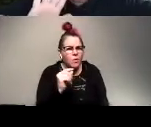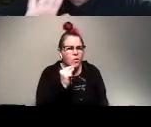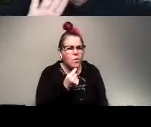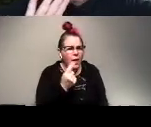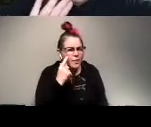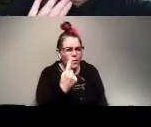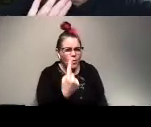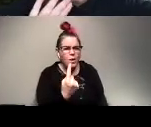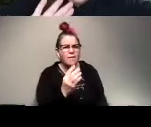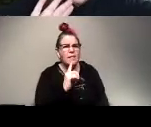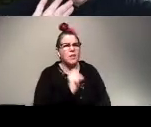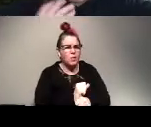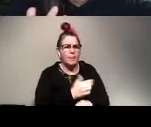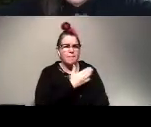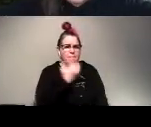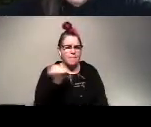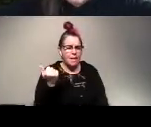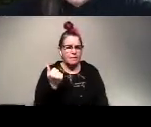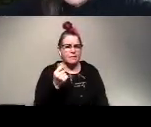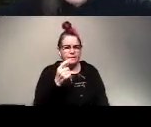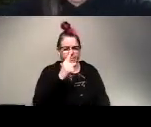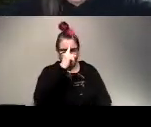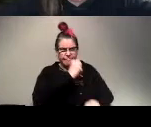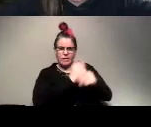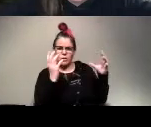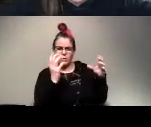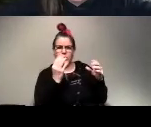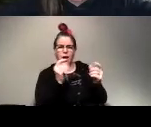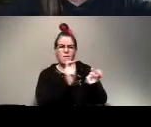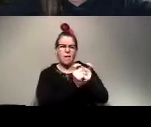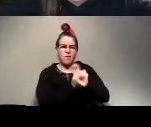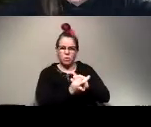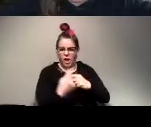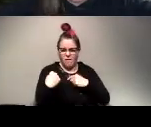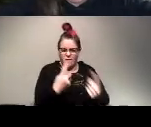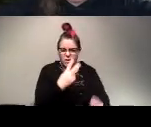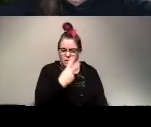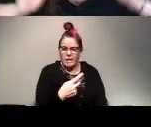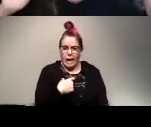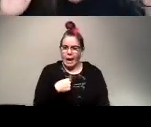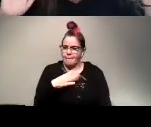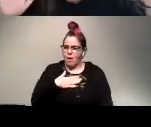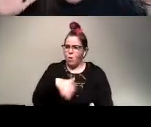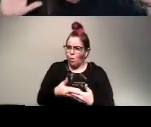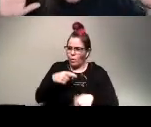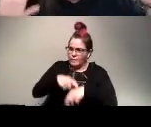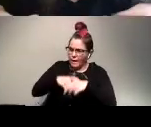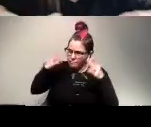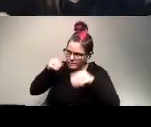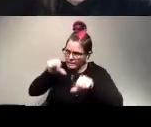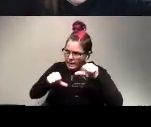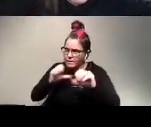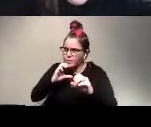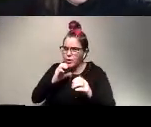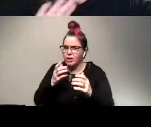of literally the best visualizations of evolution I've ever seen. And I spend my whole time in science communication land.